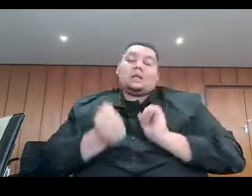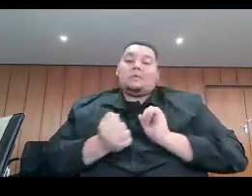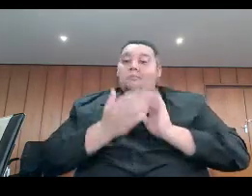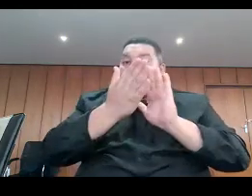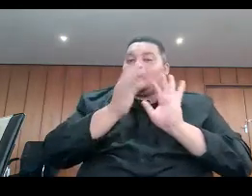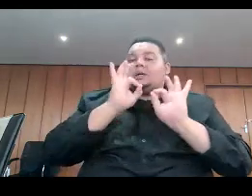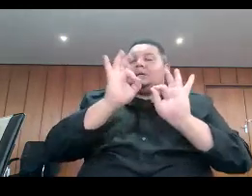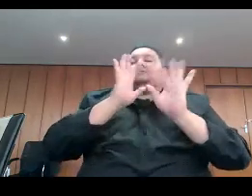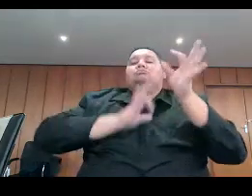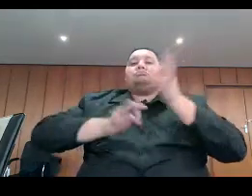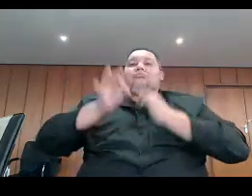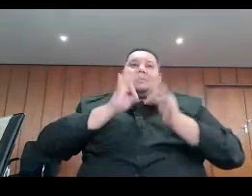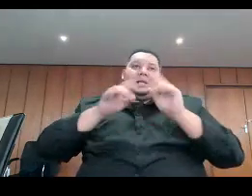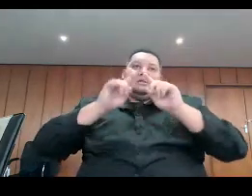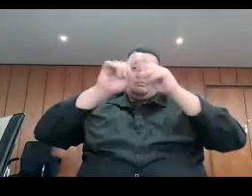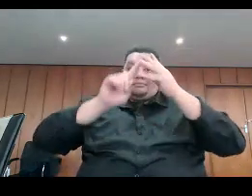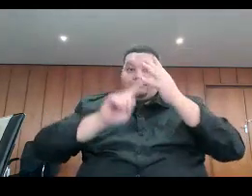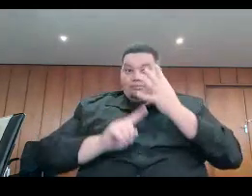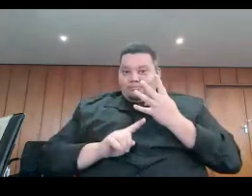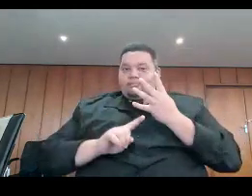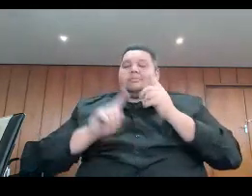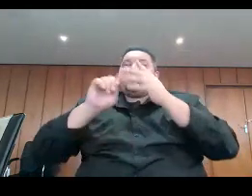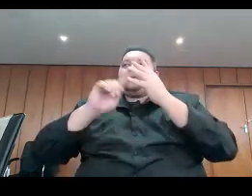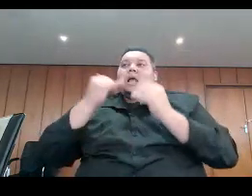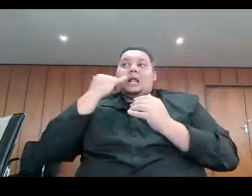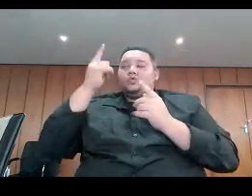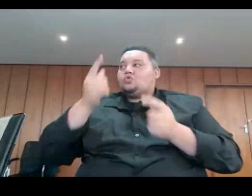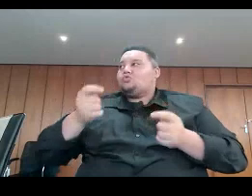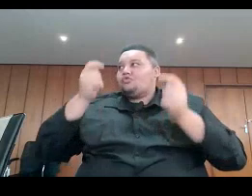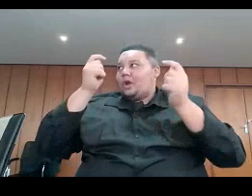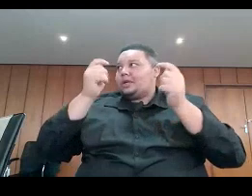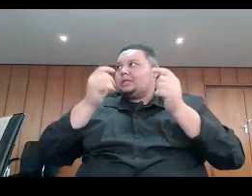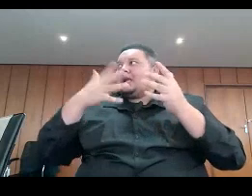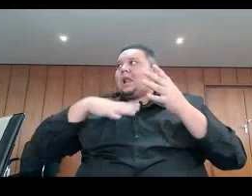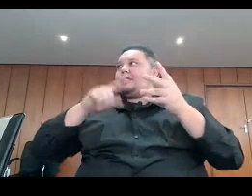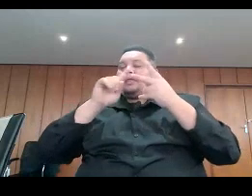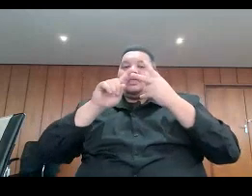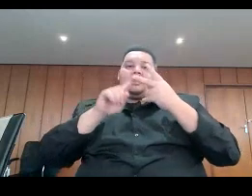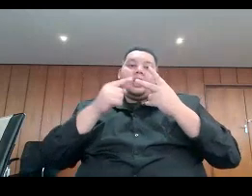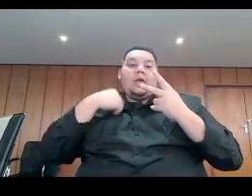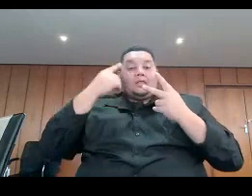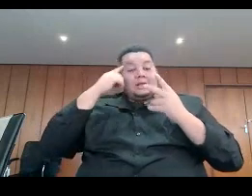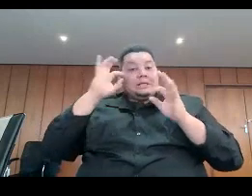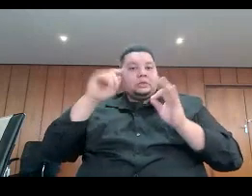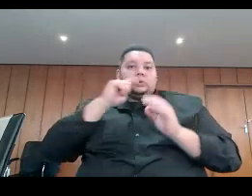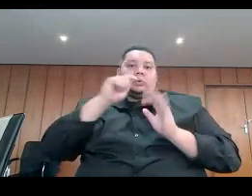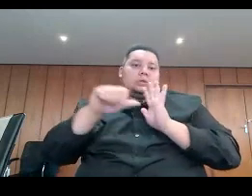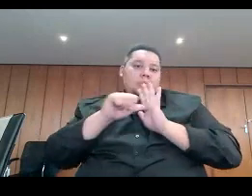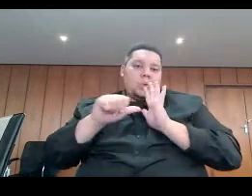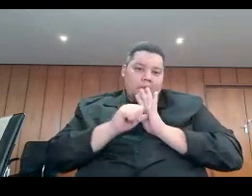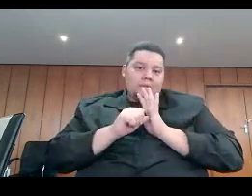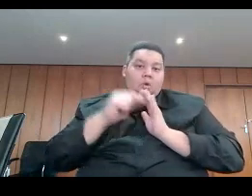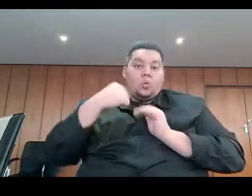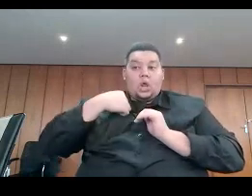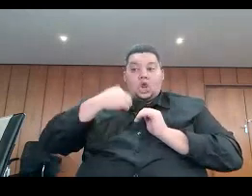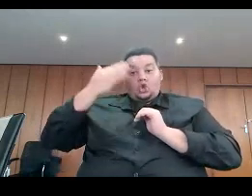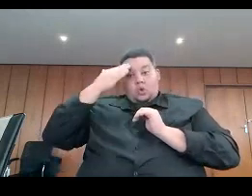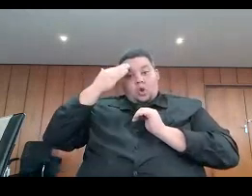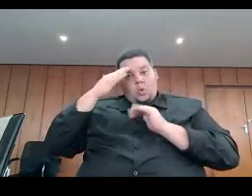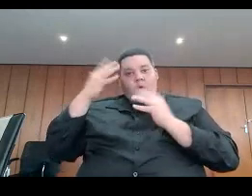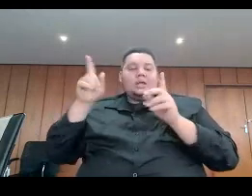that actually speaks to the various elements that you raised. The other thing that I think is so important is that we know,